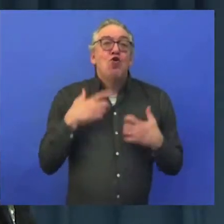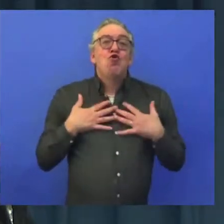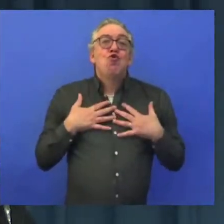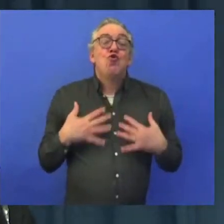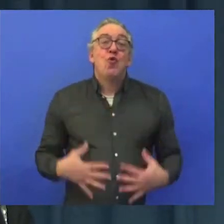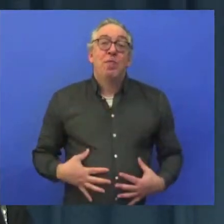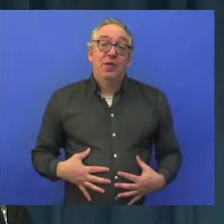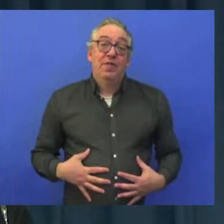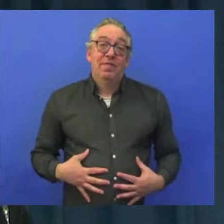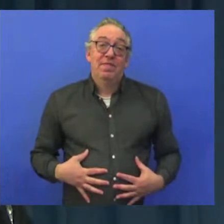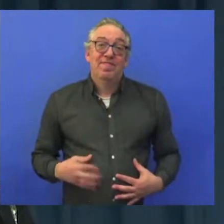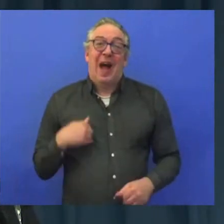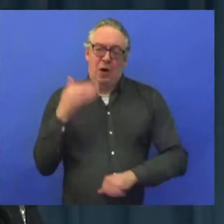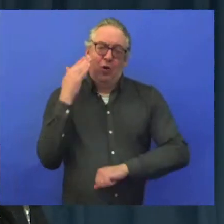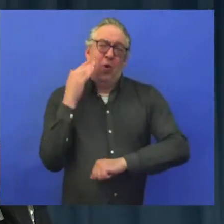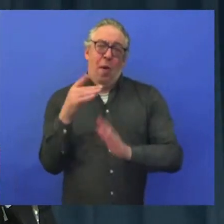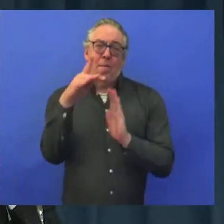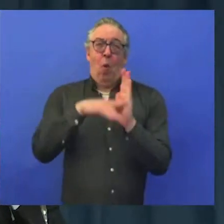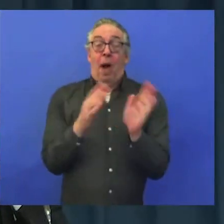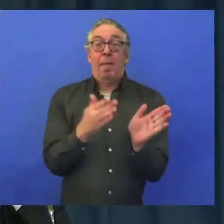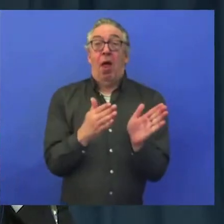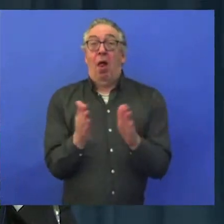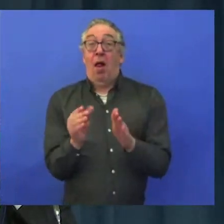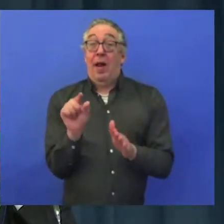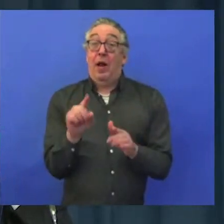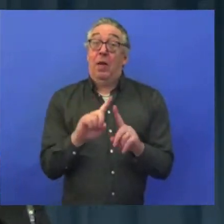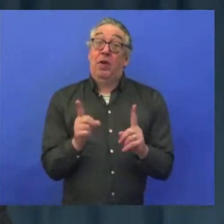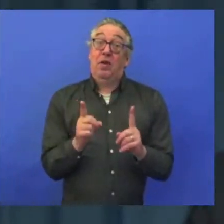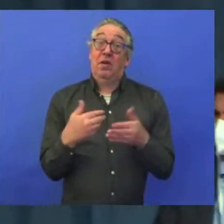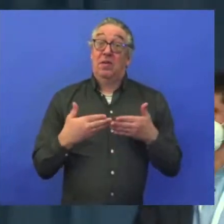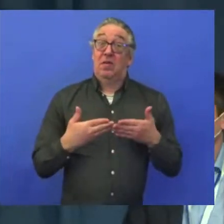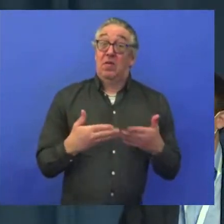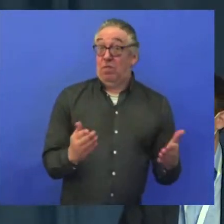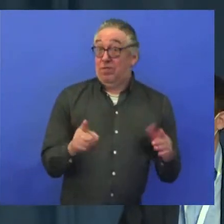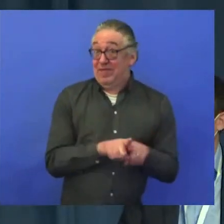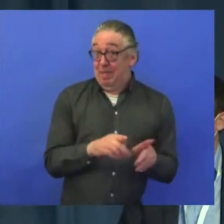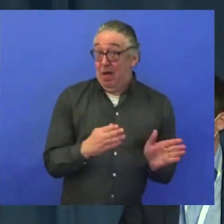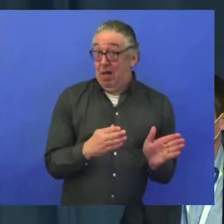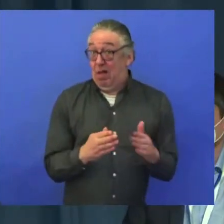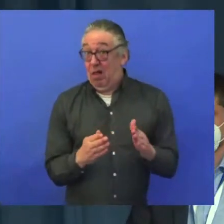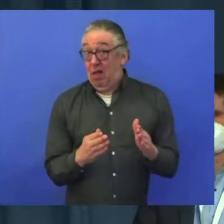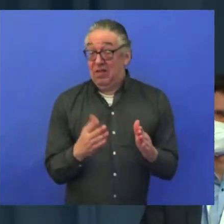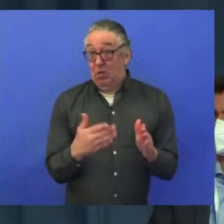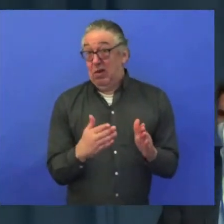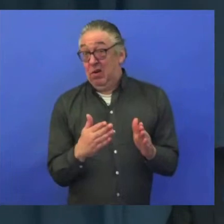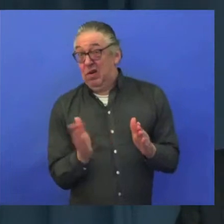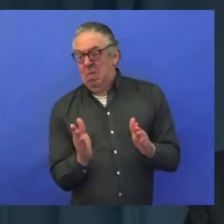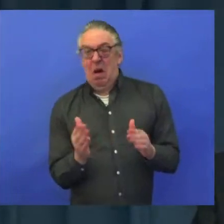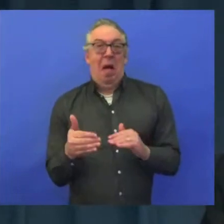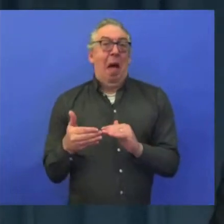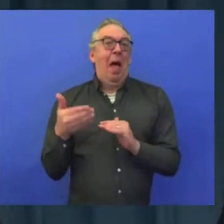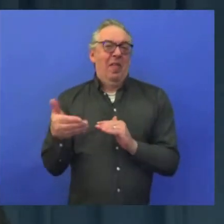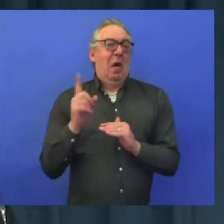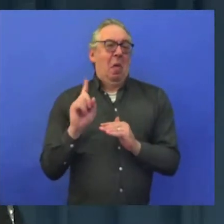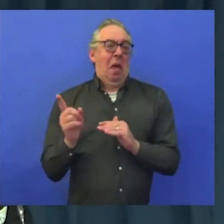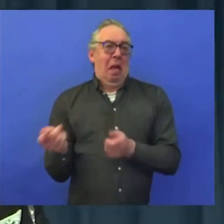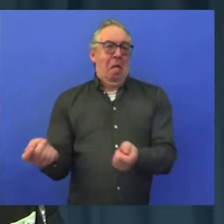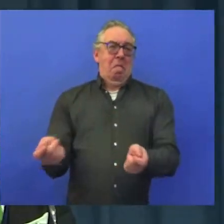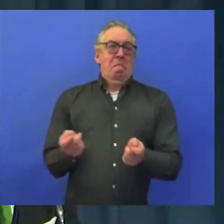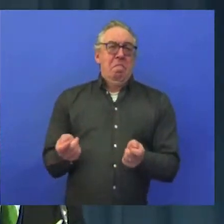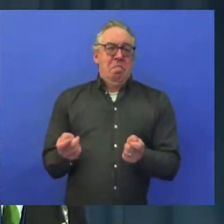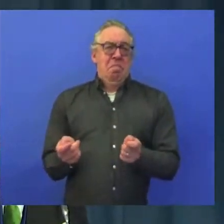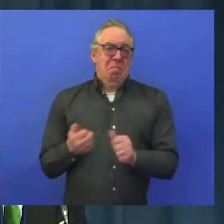So we're being forgiven just this once, okay? That's it. And then we will be back on track again. Now, this whole conference is